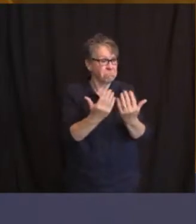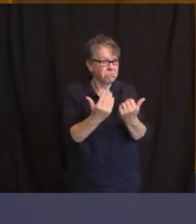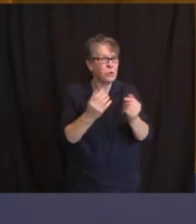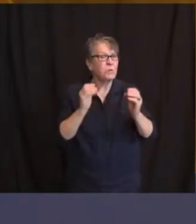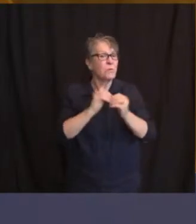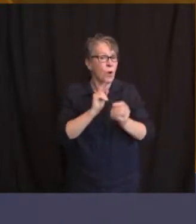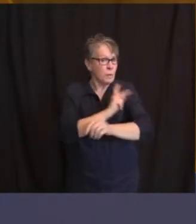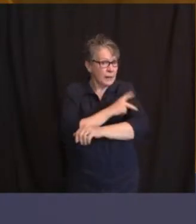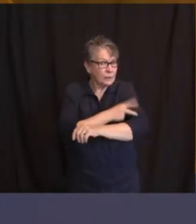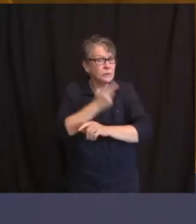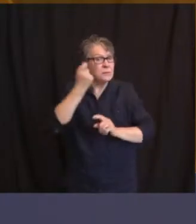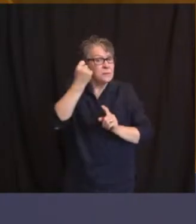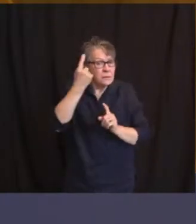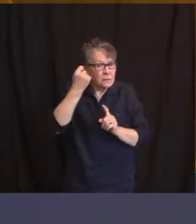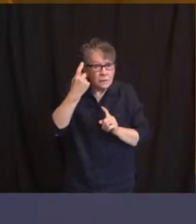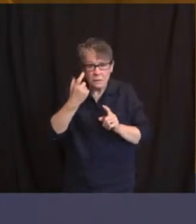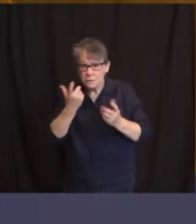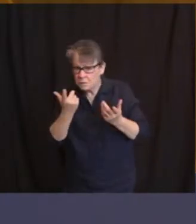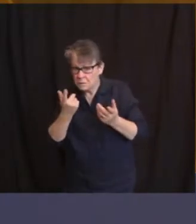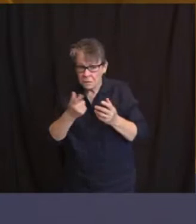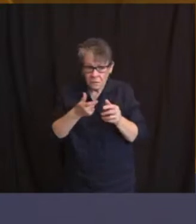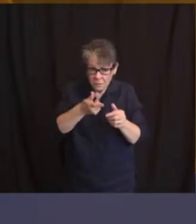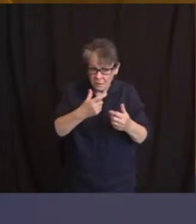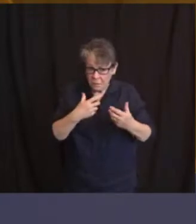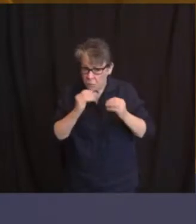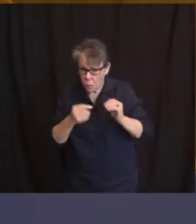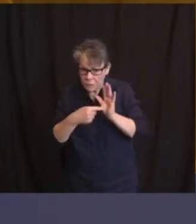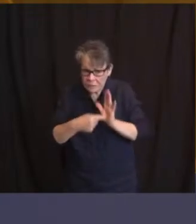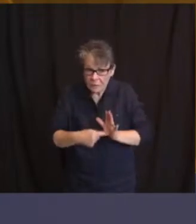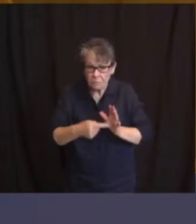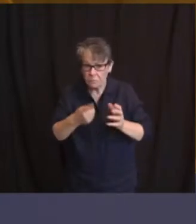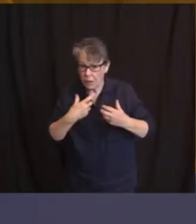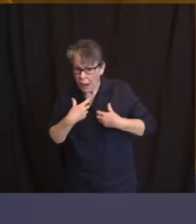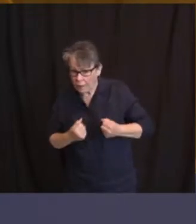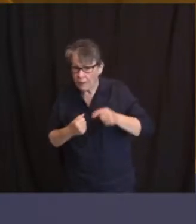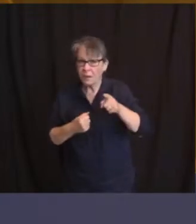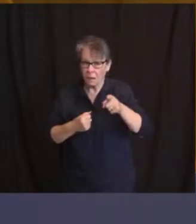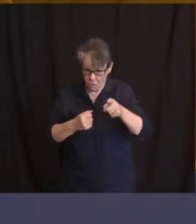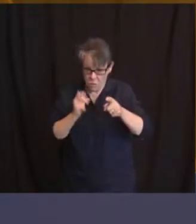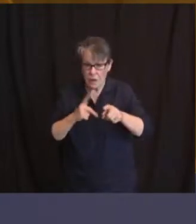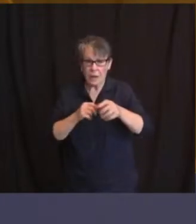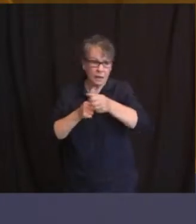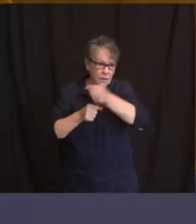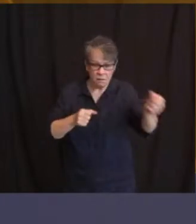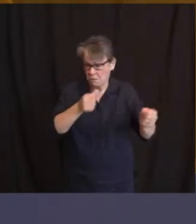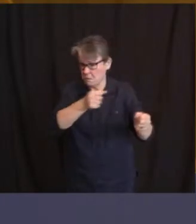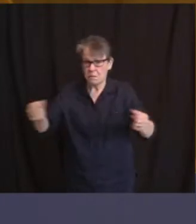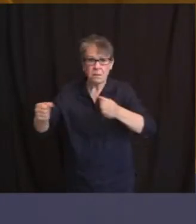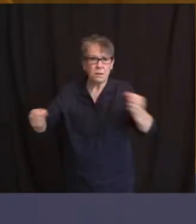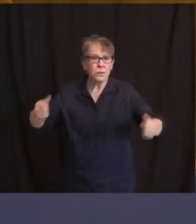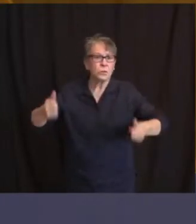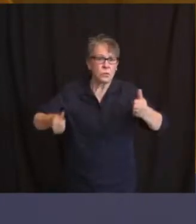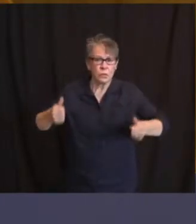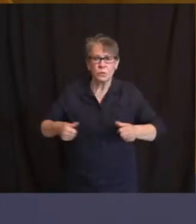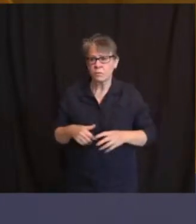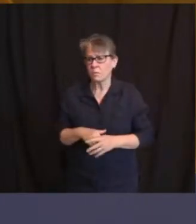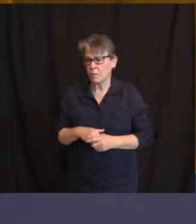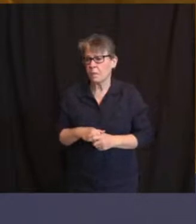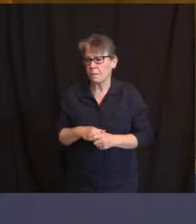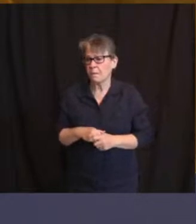thank the frontline workers for their commitment to their residents. This is National Skilled Nursing Care